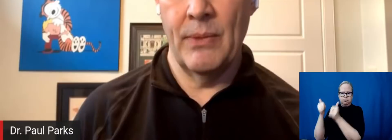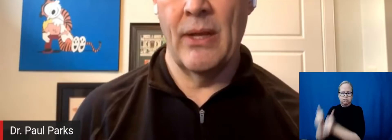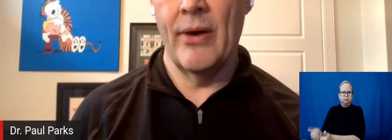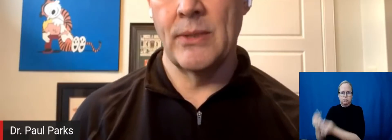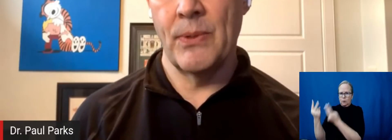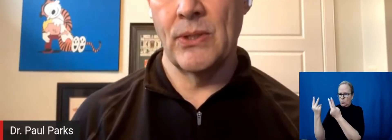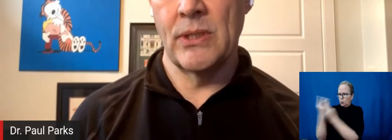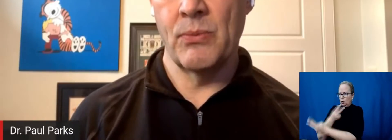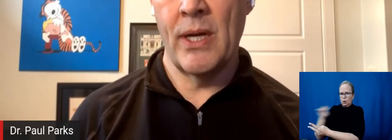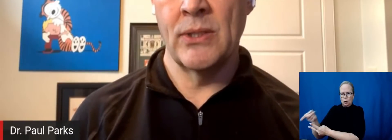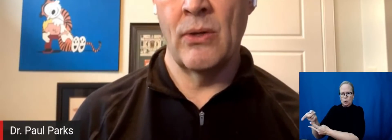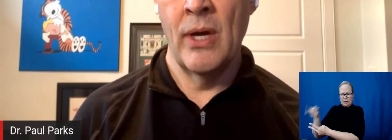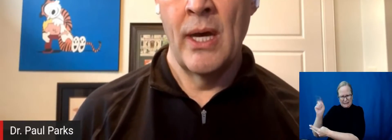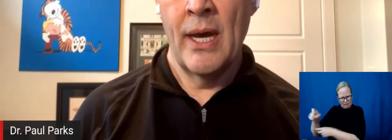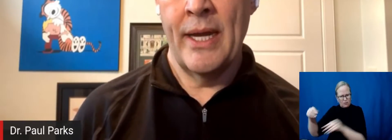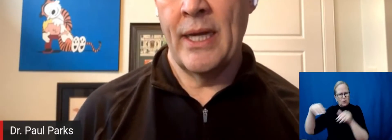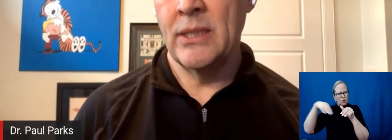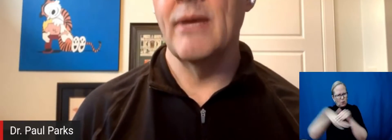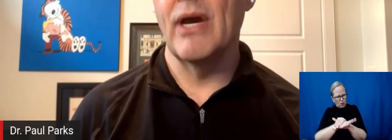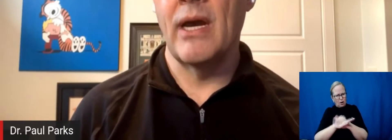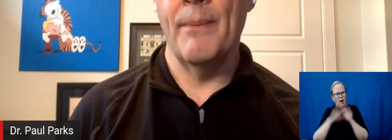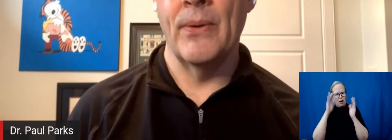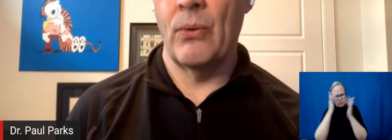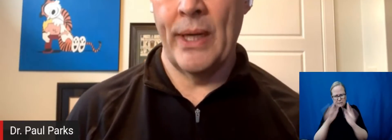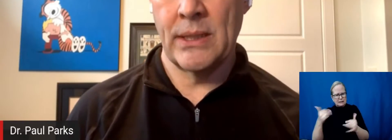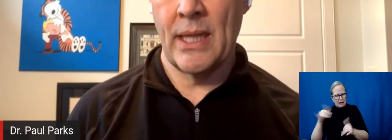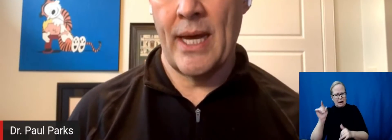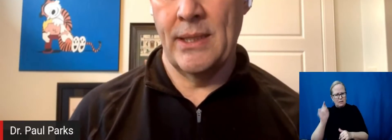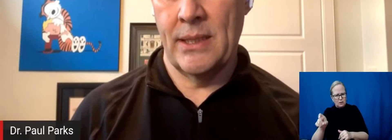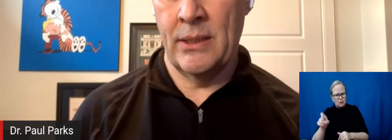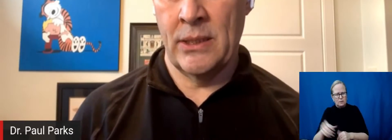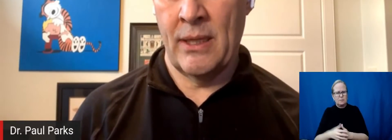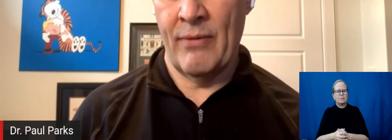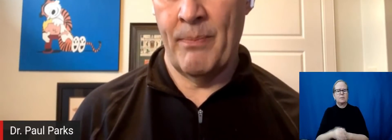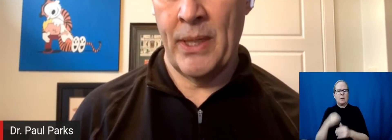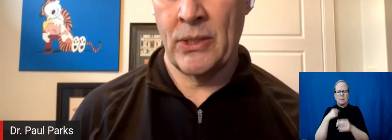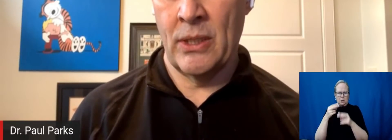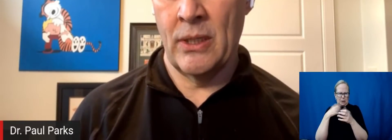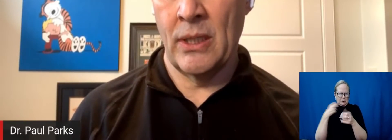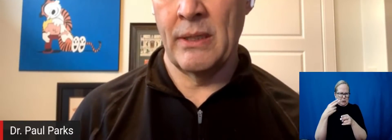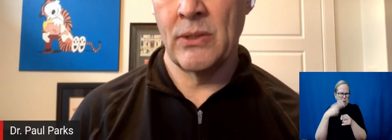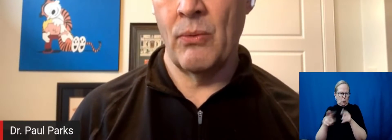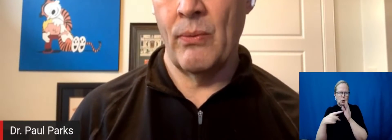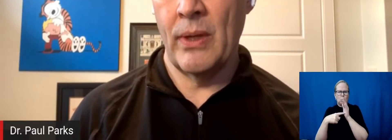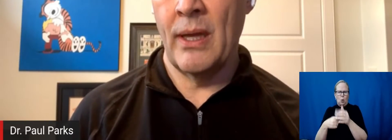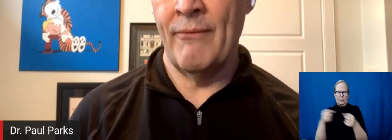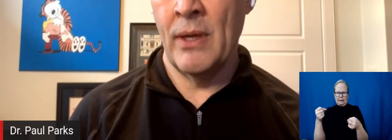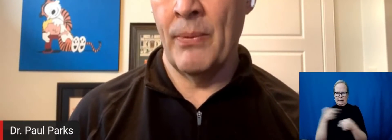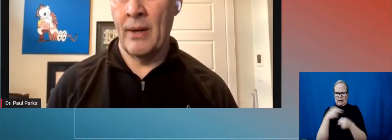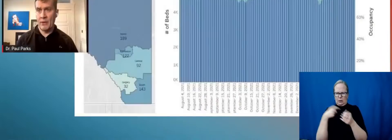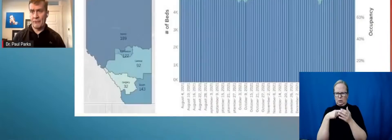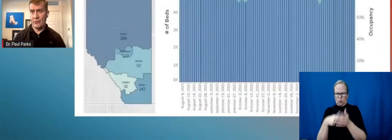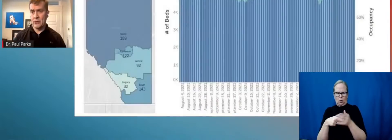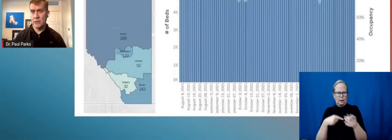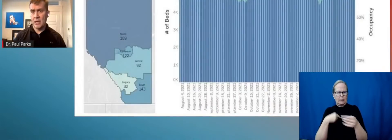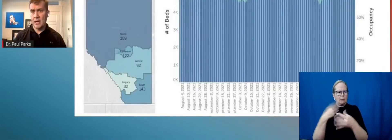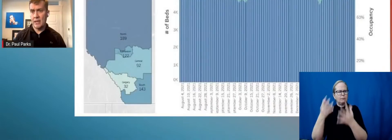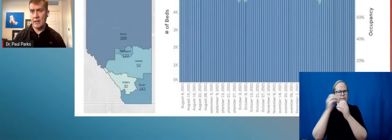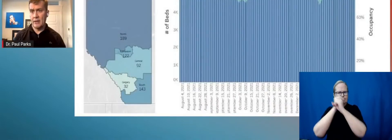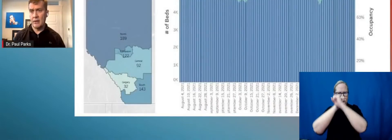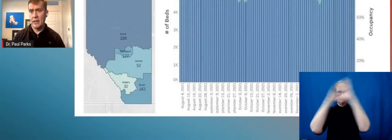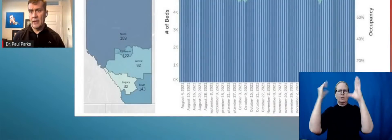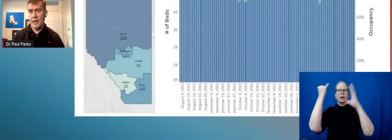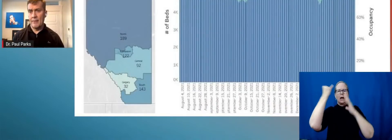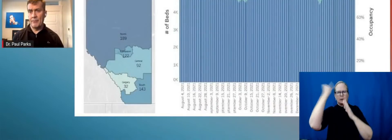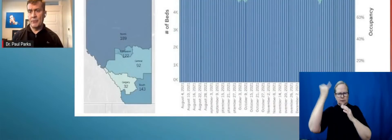need to come into the hospitals as well. So I just have a couple quick slides to just give a picture. So if you can put up the first